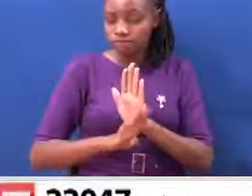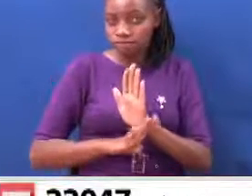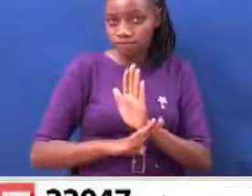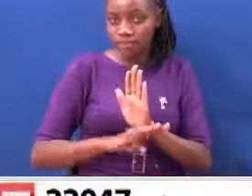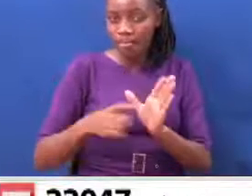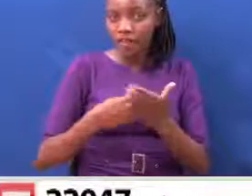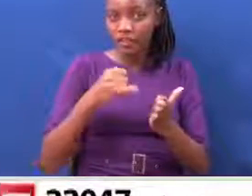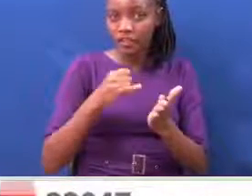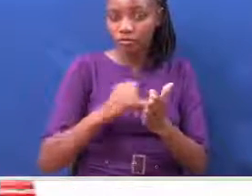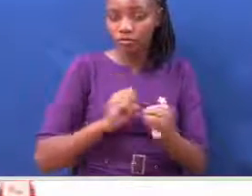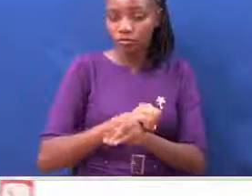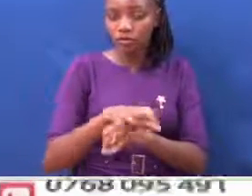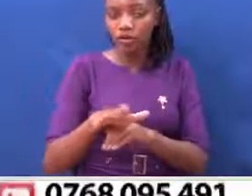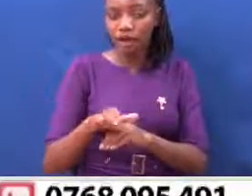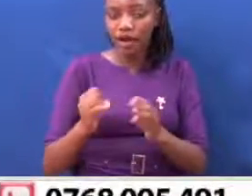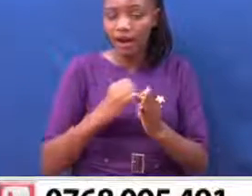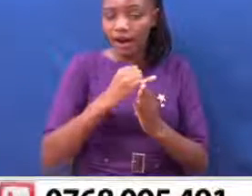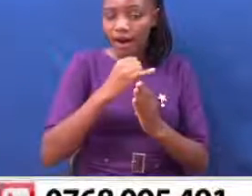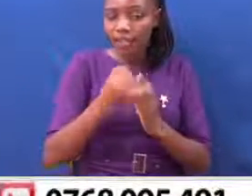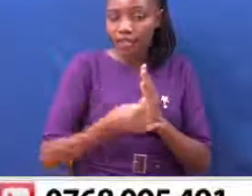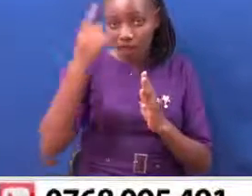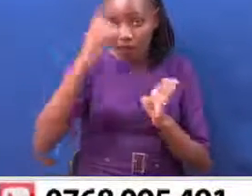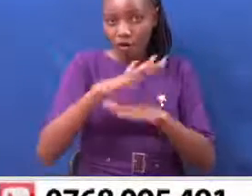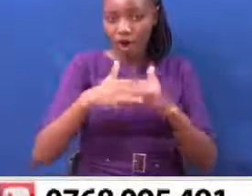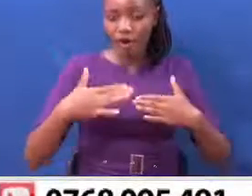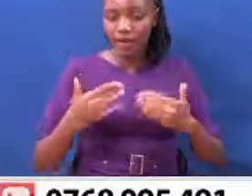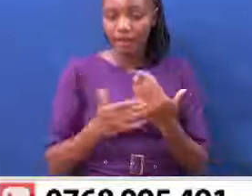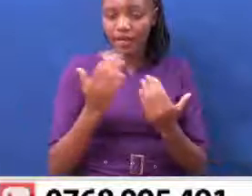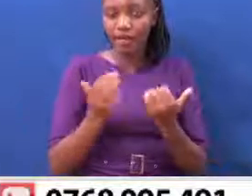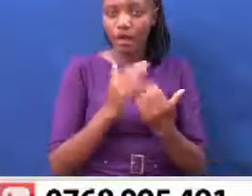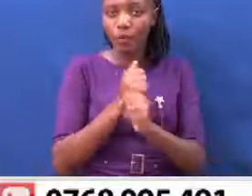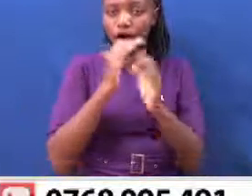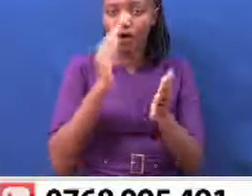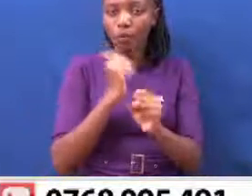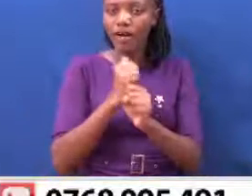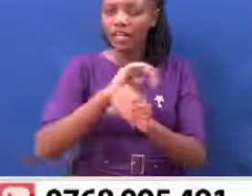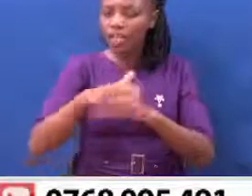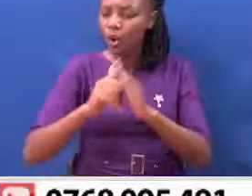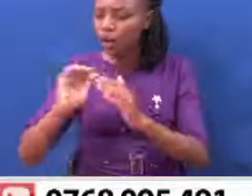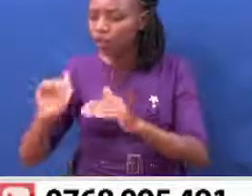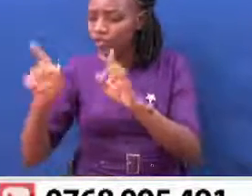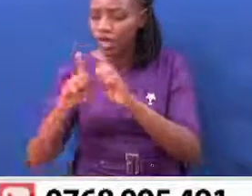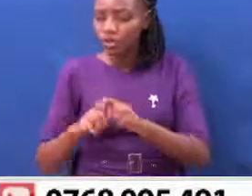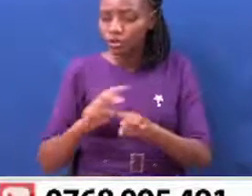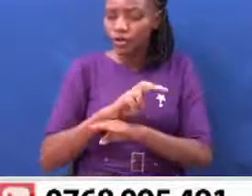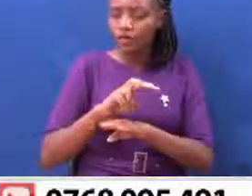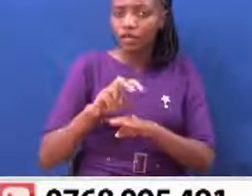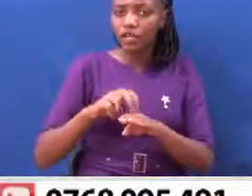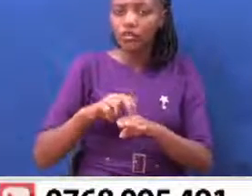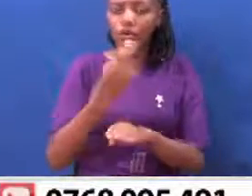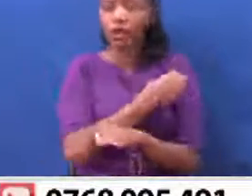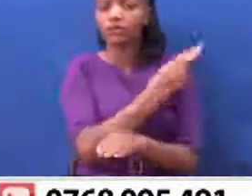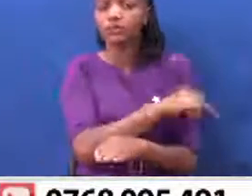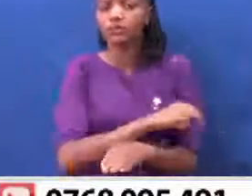that includes COVID-19 cover for all medical staff working in all counties and the national referral